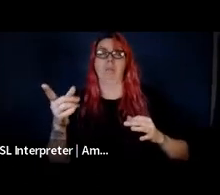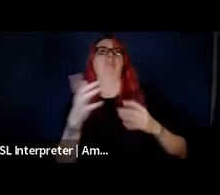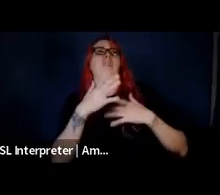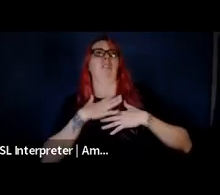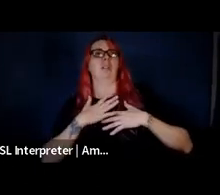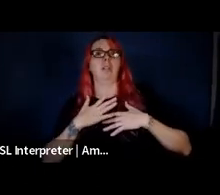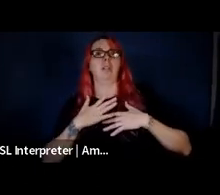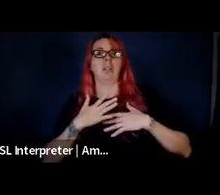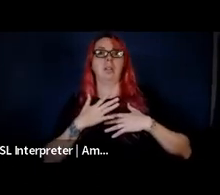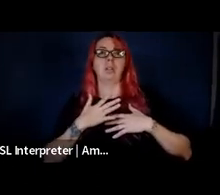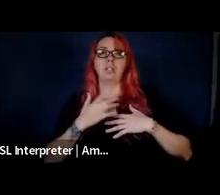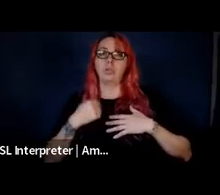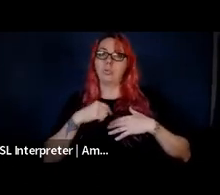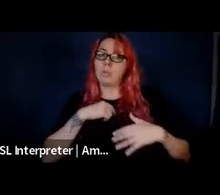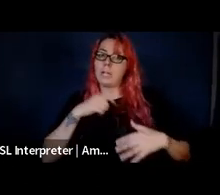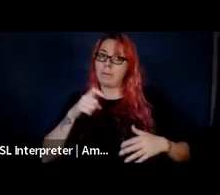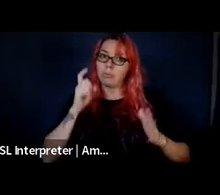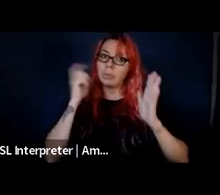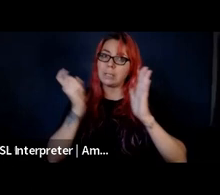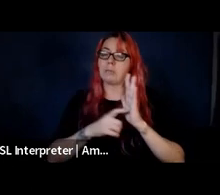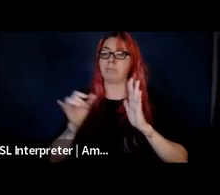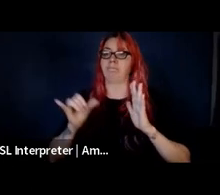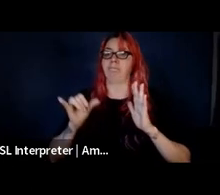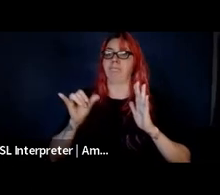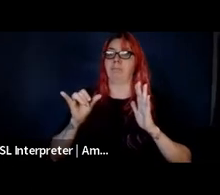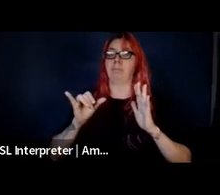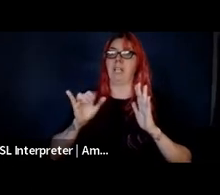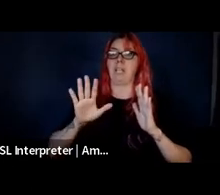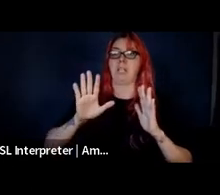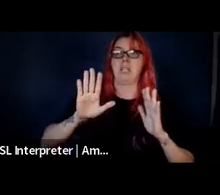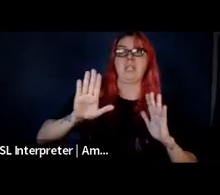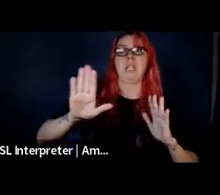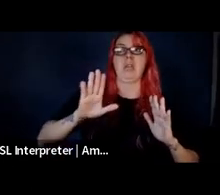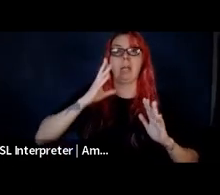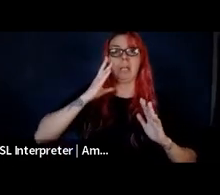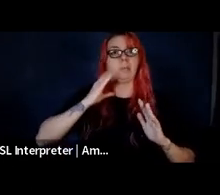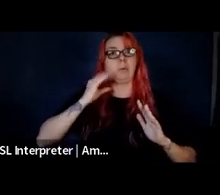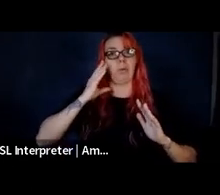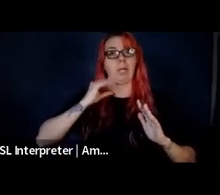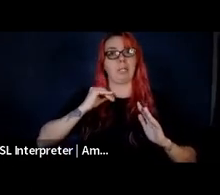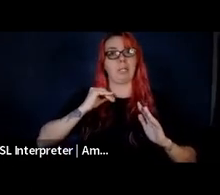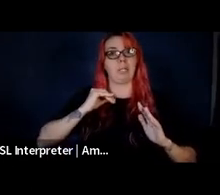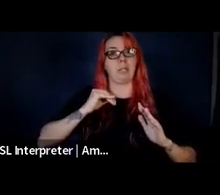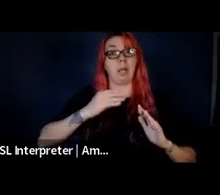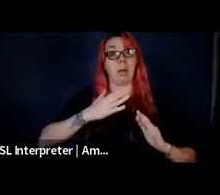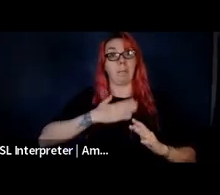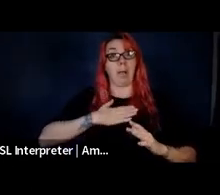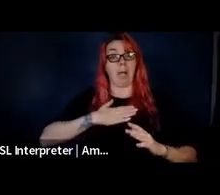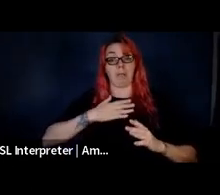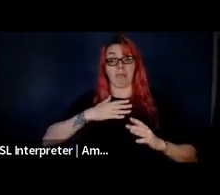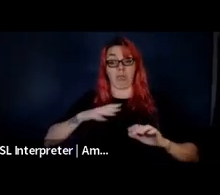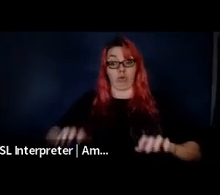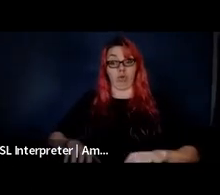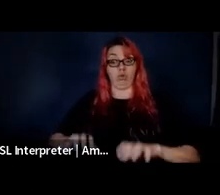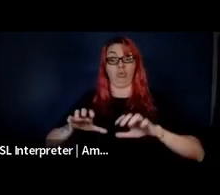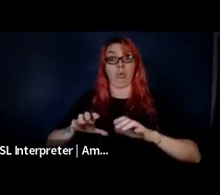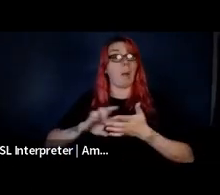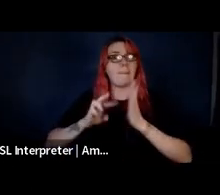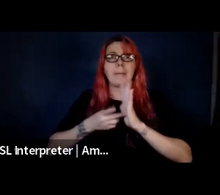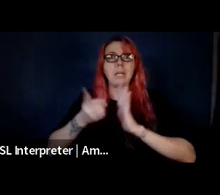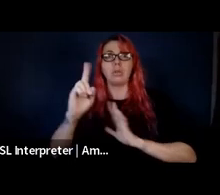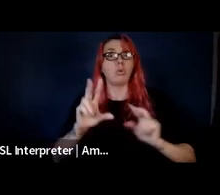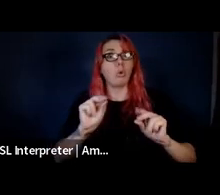recognize that the ways that, people might experience our actions or behaviors, even when we intend, the